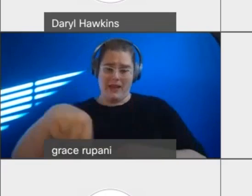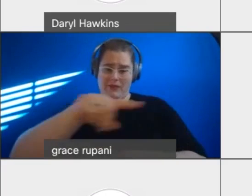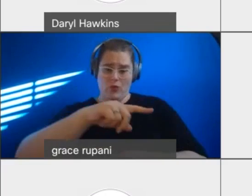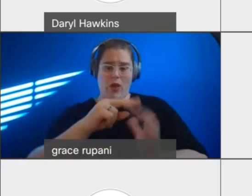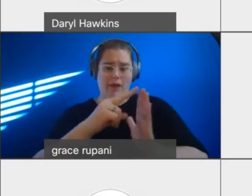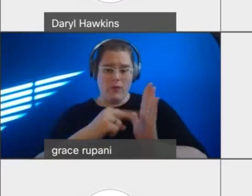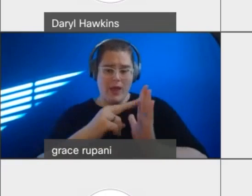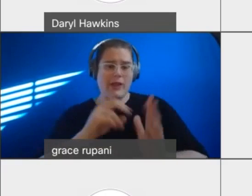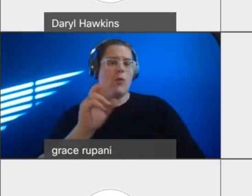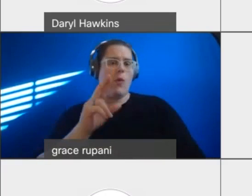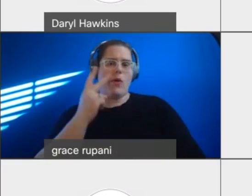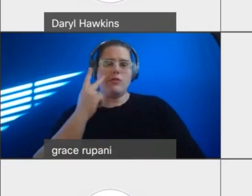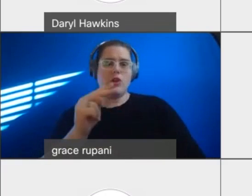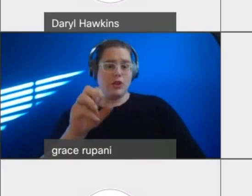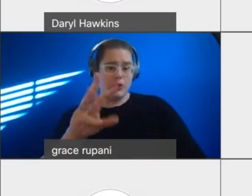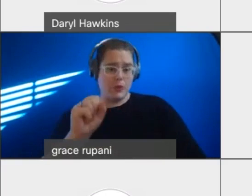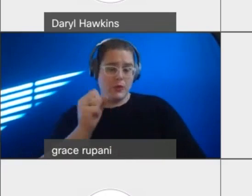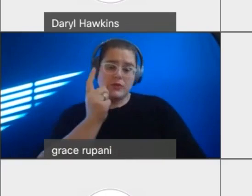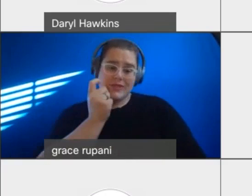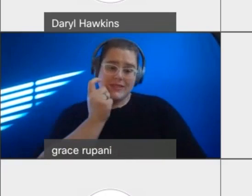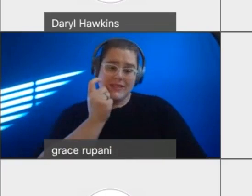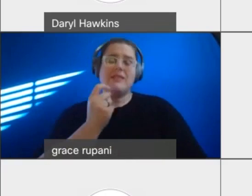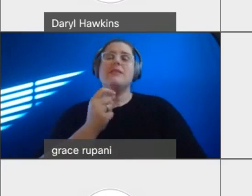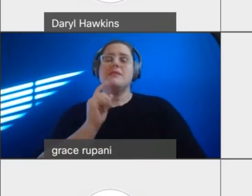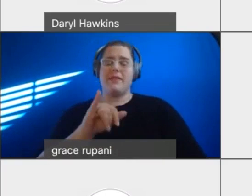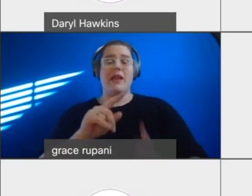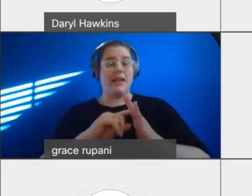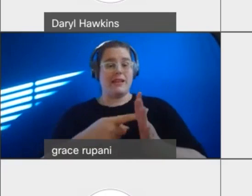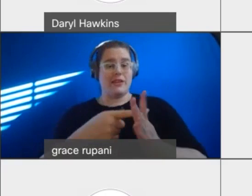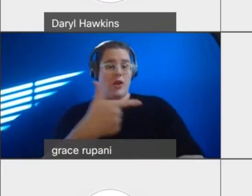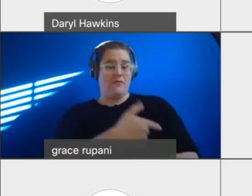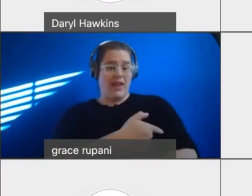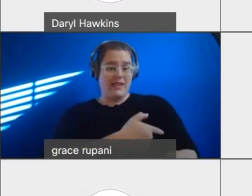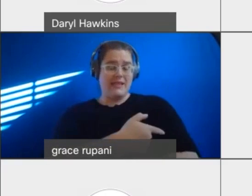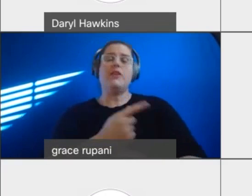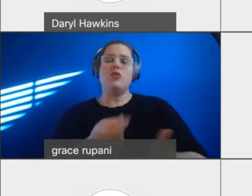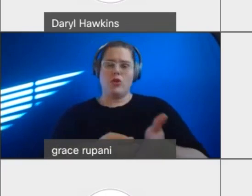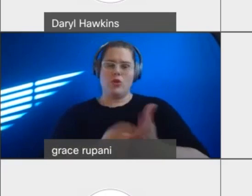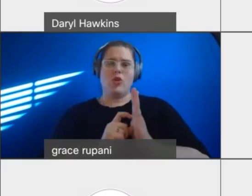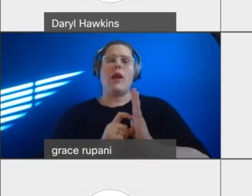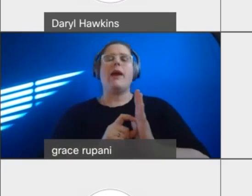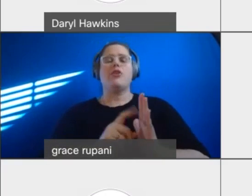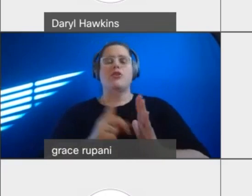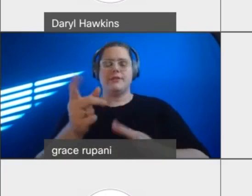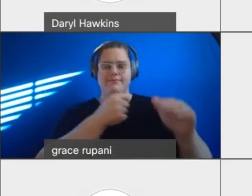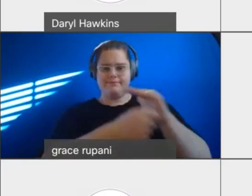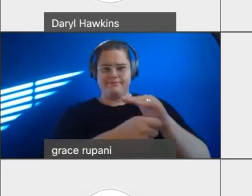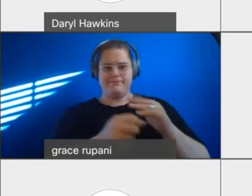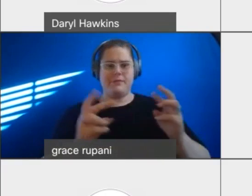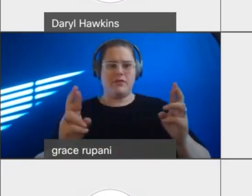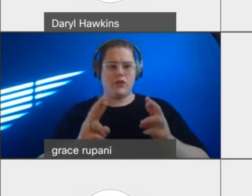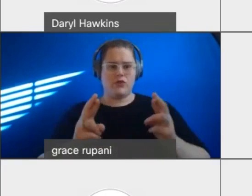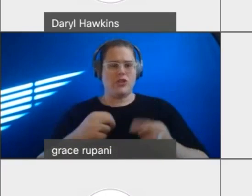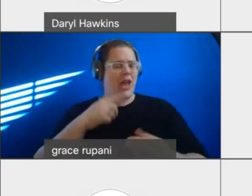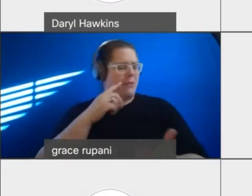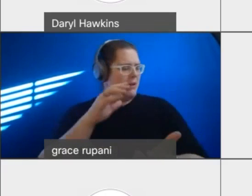in news reports, the initial vaccine requires refrigeration. I believe it's like